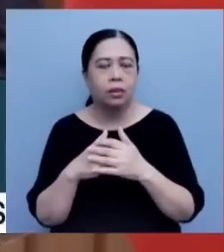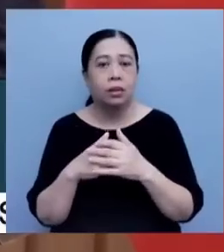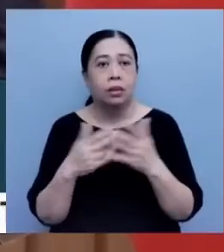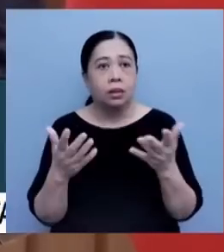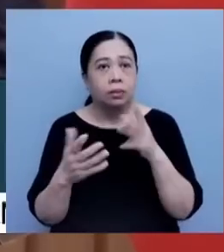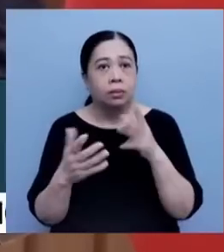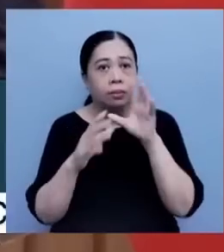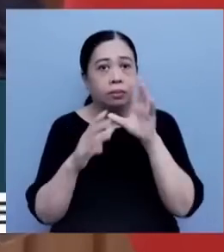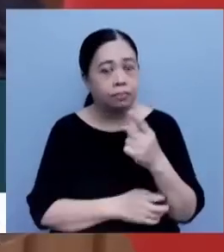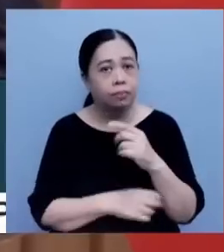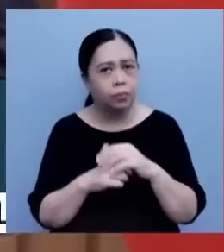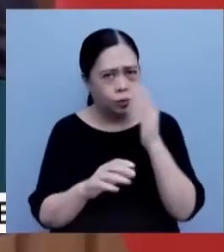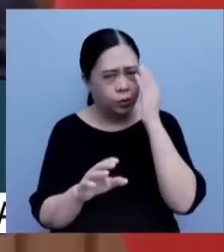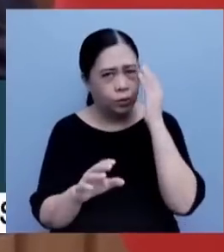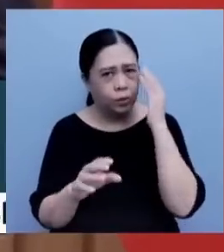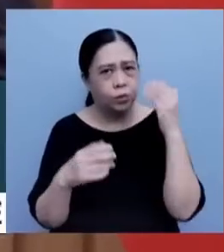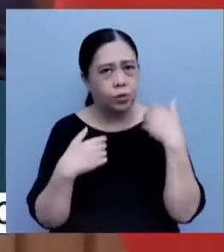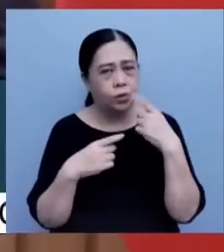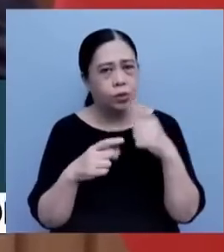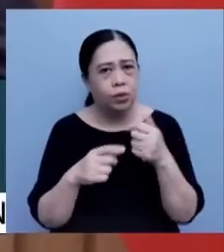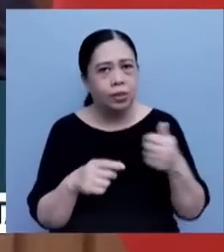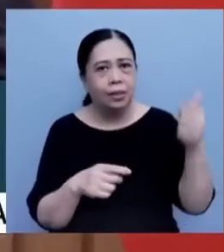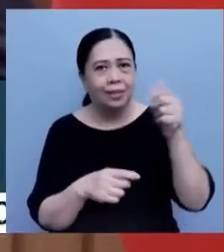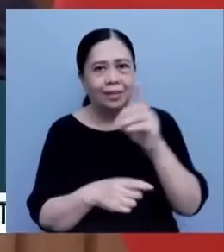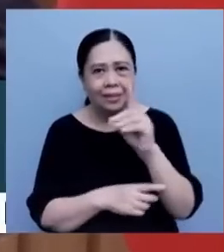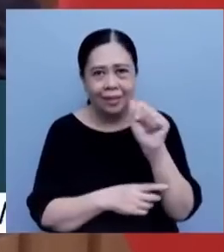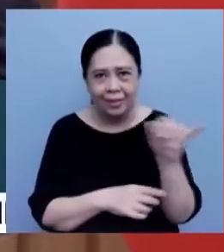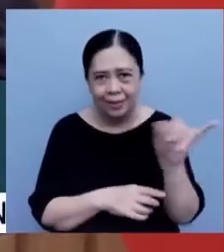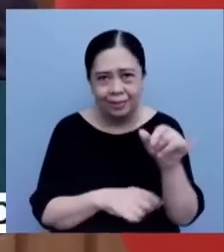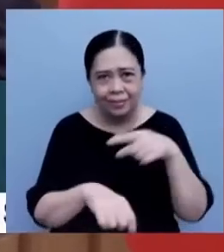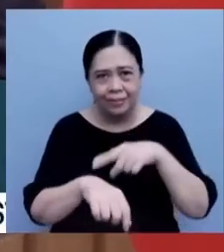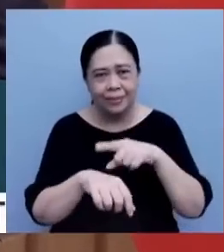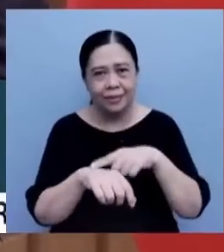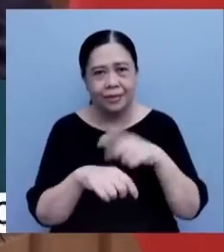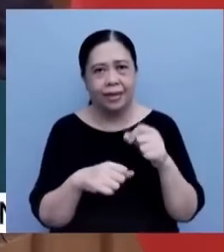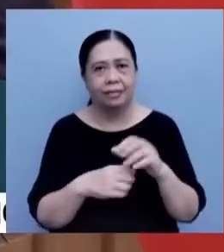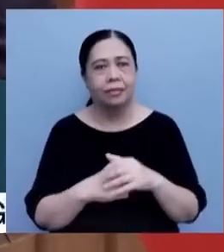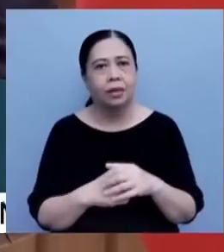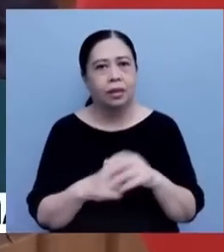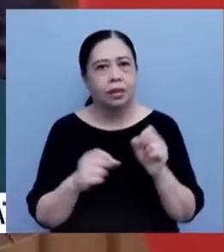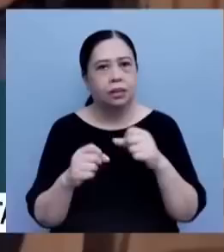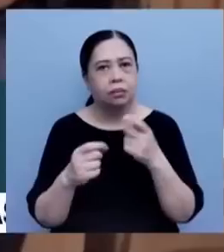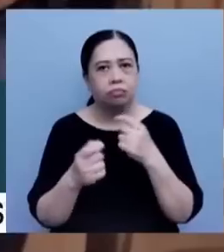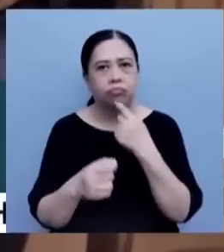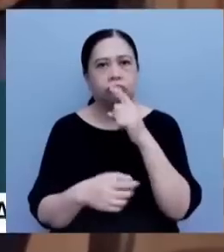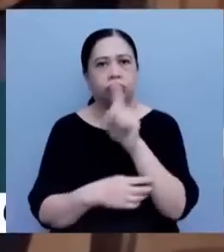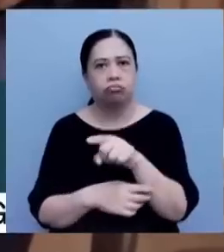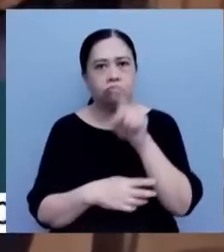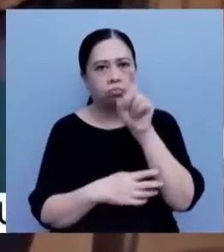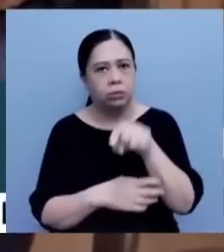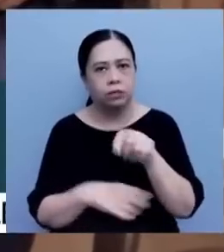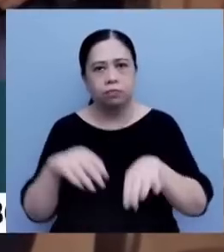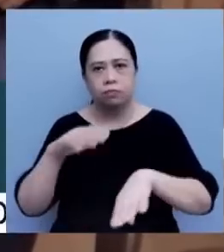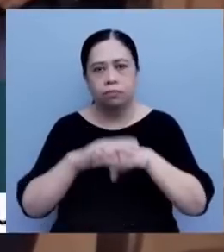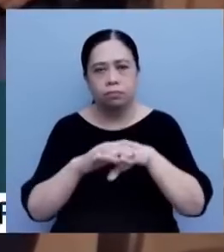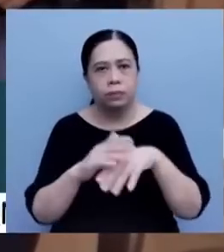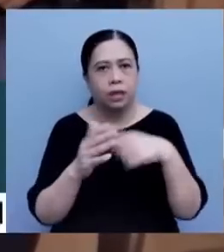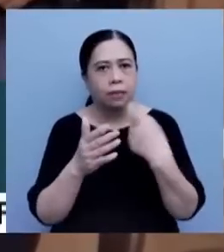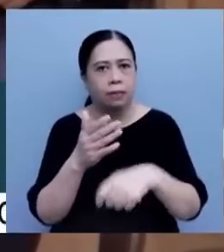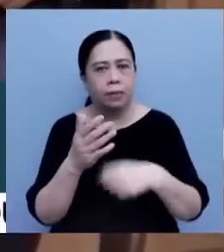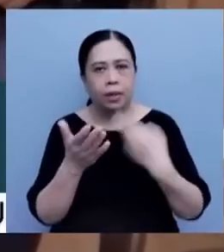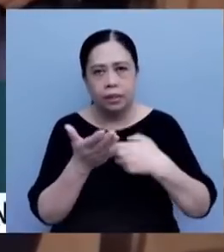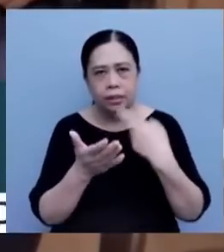who we all know also heads the Department of Agriculture, earlier imposed a price ceiling on several rice varieties, and he